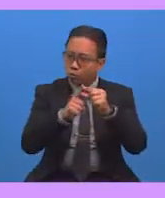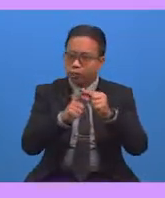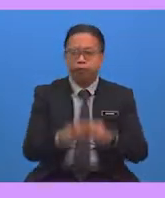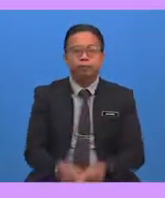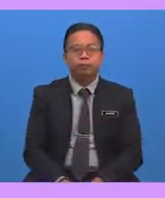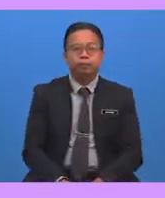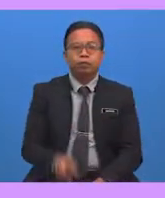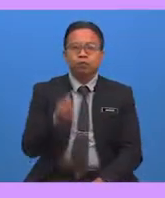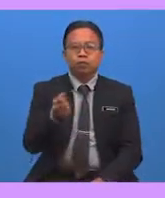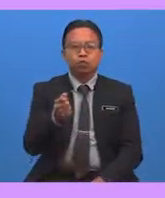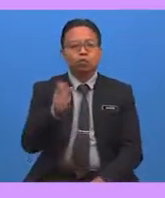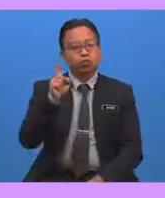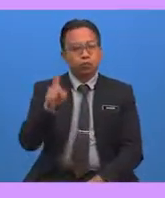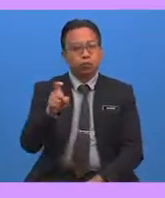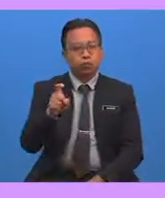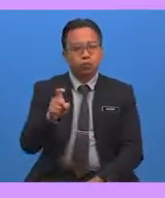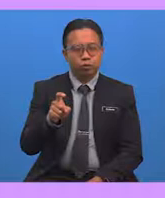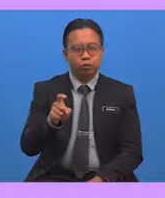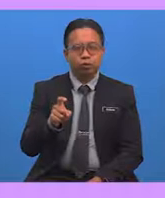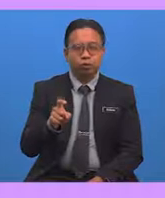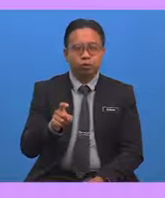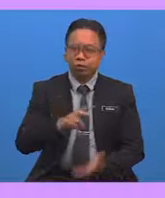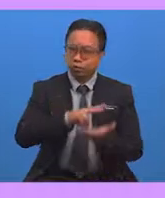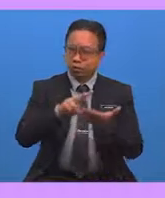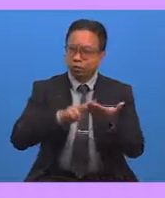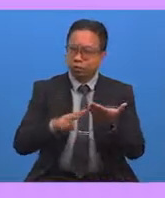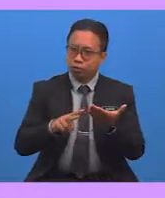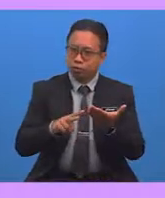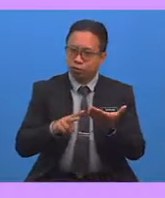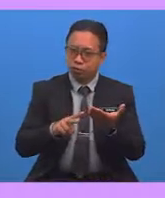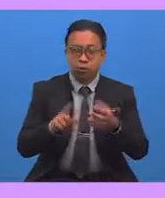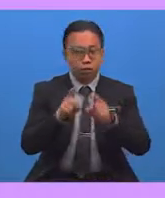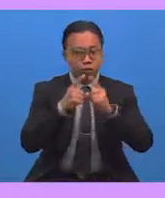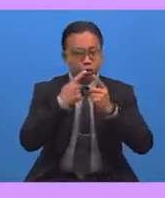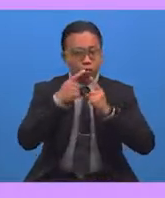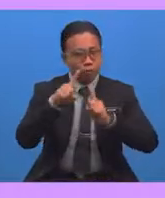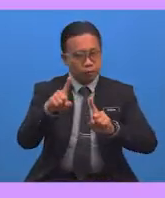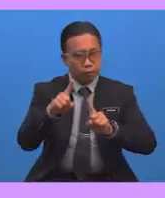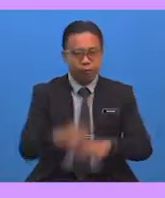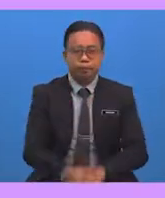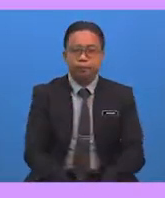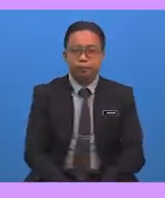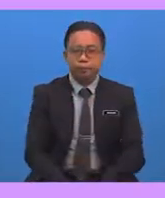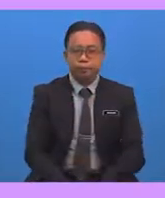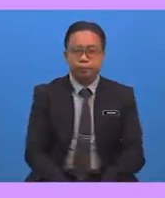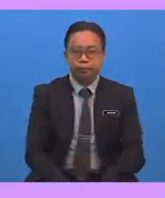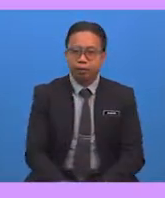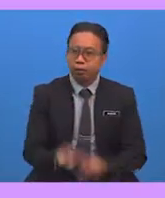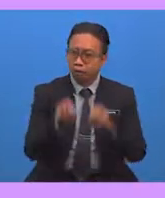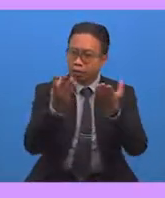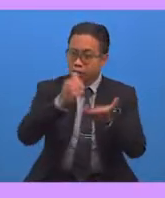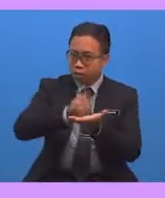pass, you just needed to recite their preferred answer. And that was it. For many,